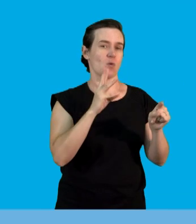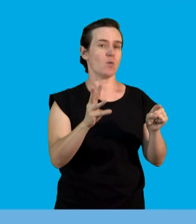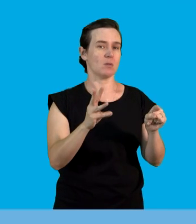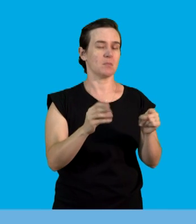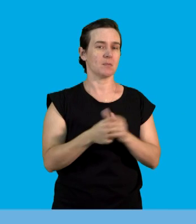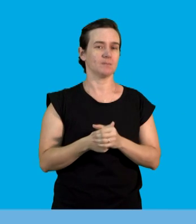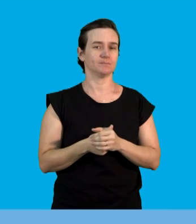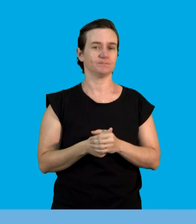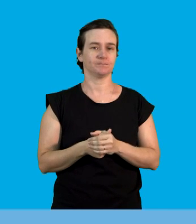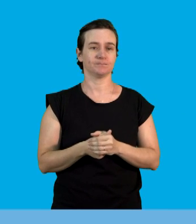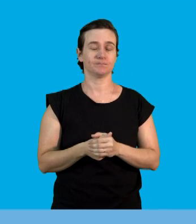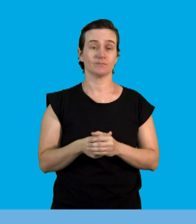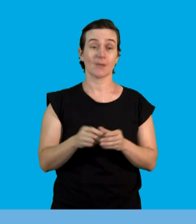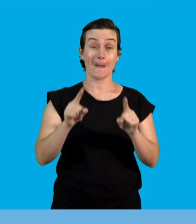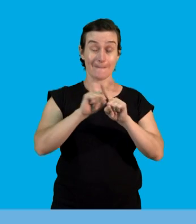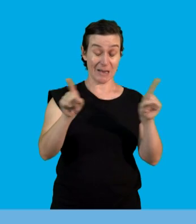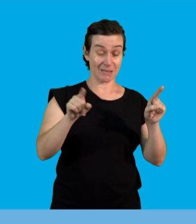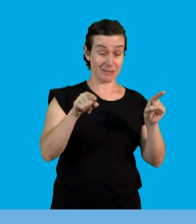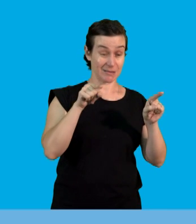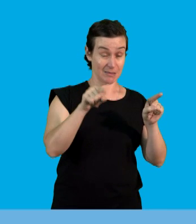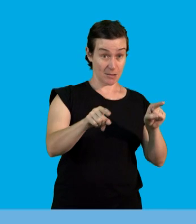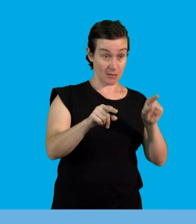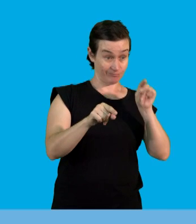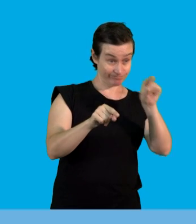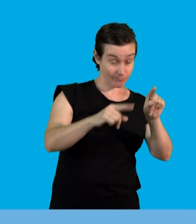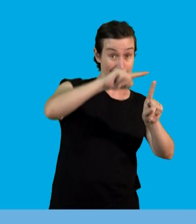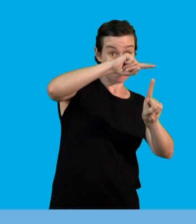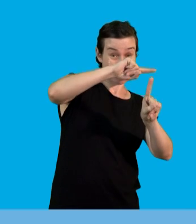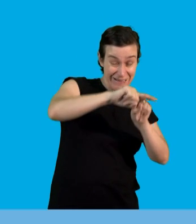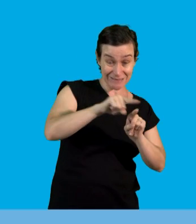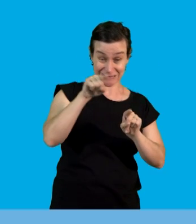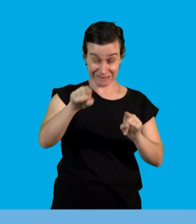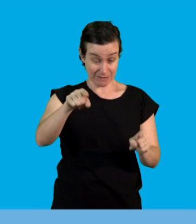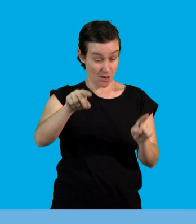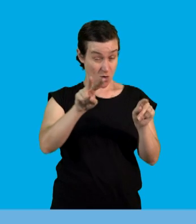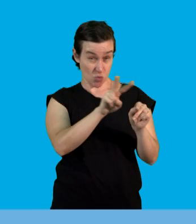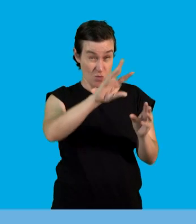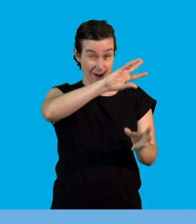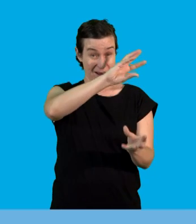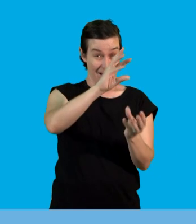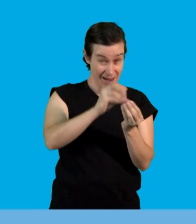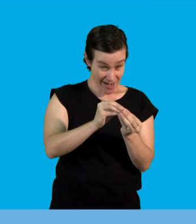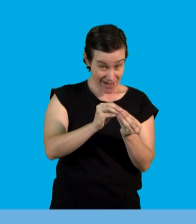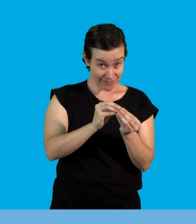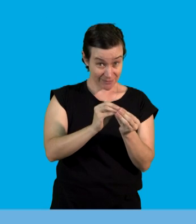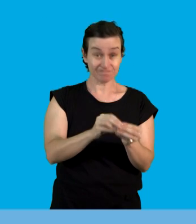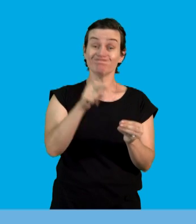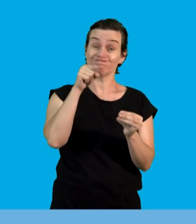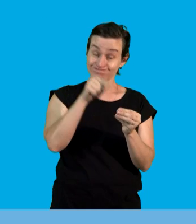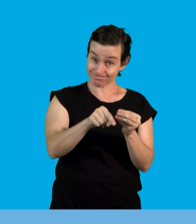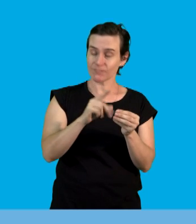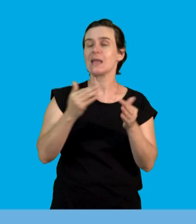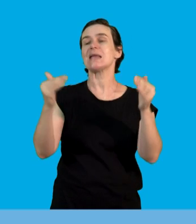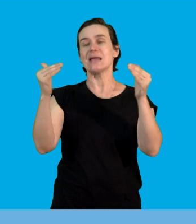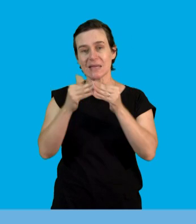those resistors. However, the sum of the potential difference measured across the 2 ohm resistor plus the sum of the